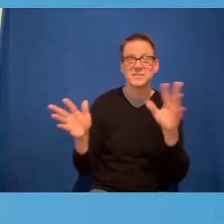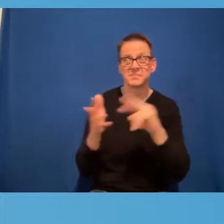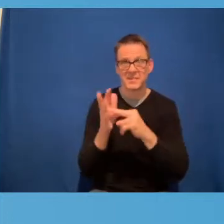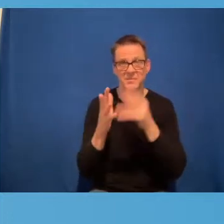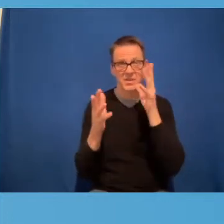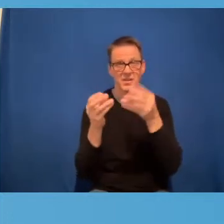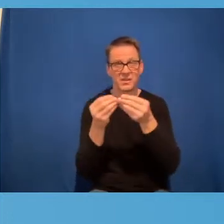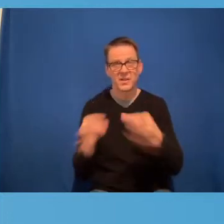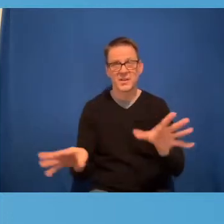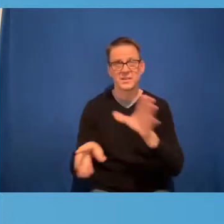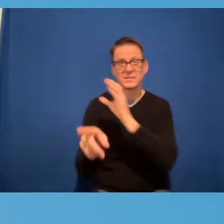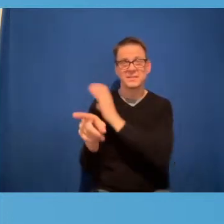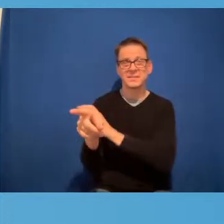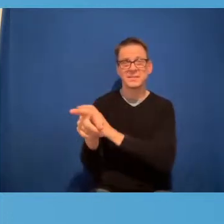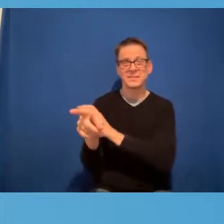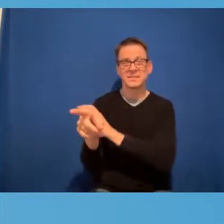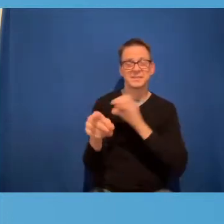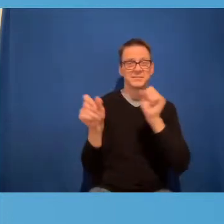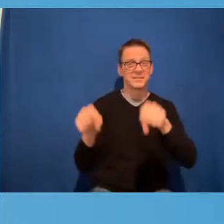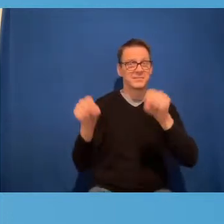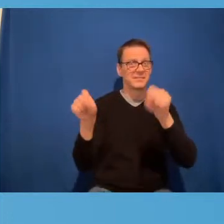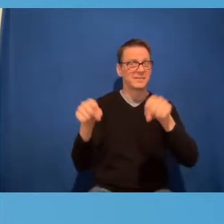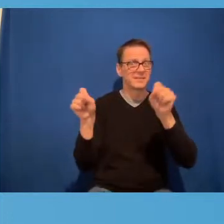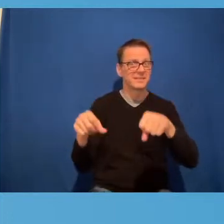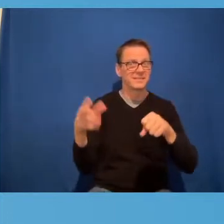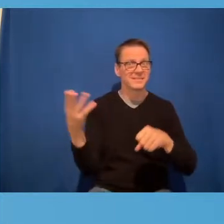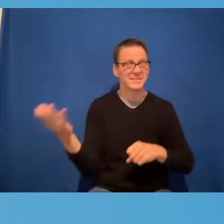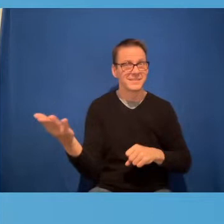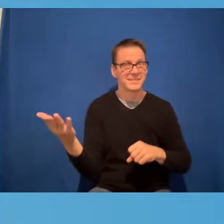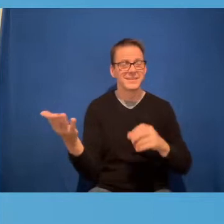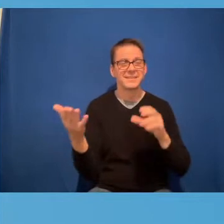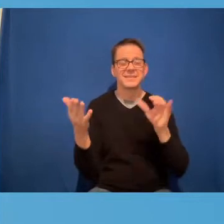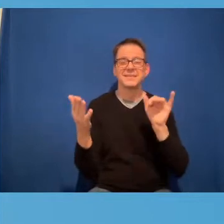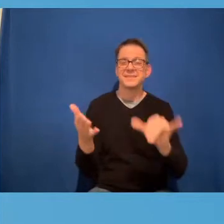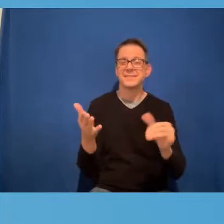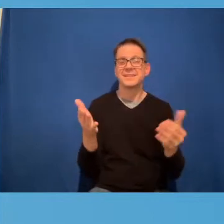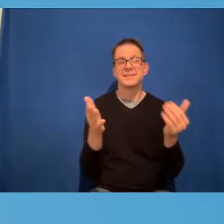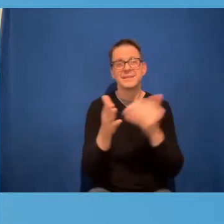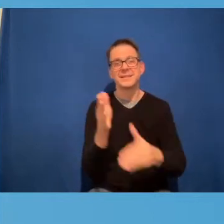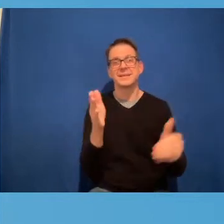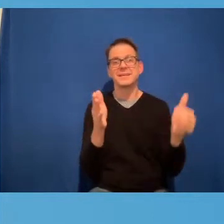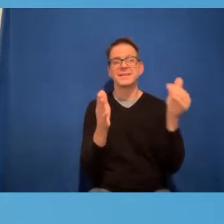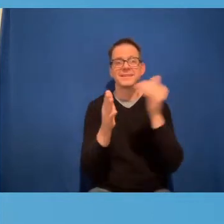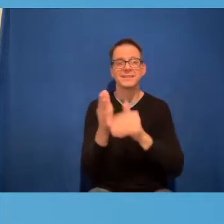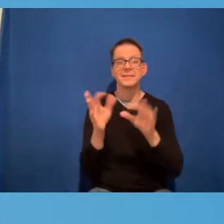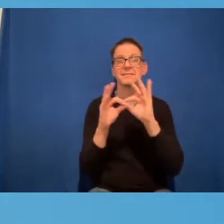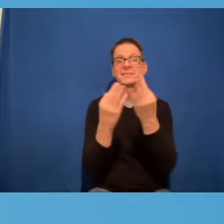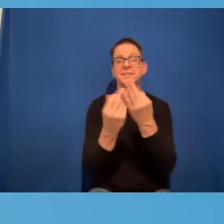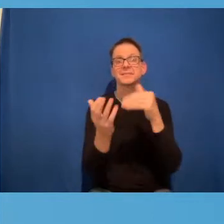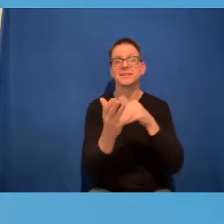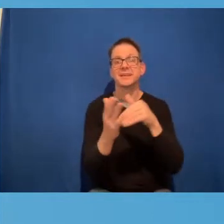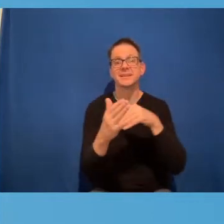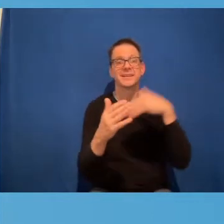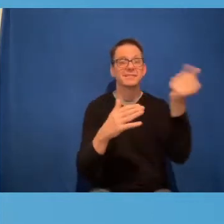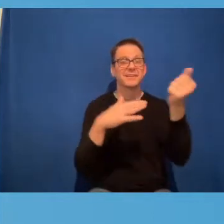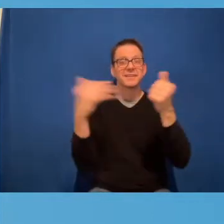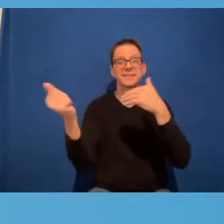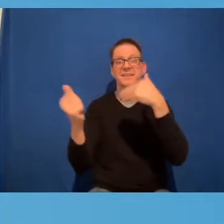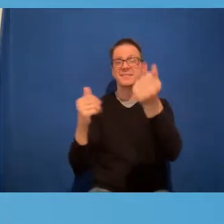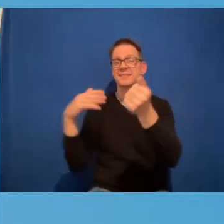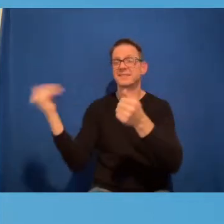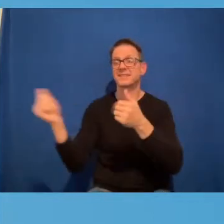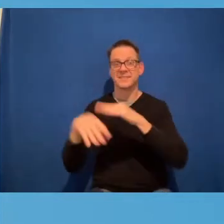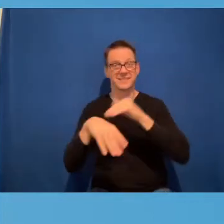we started hearing over and over again that family physicians were leaving. Doctors warned this government, and